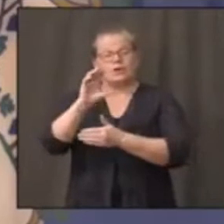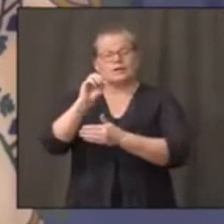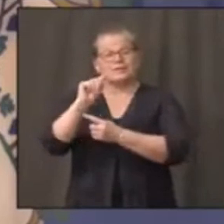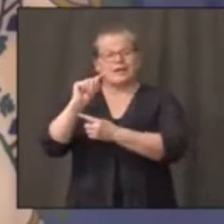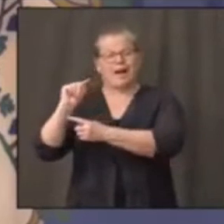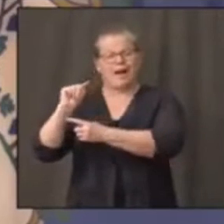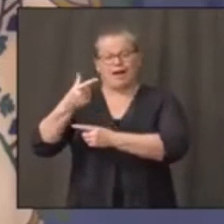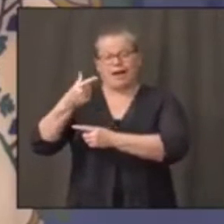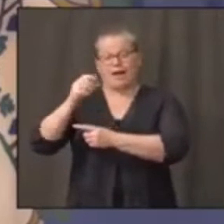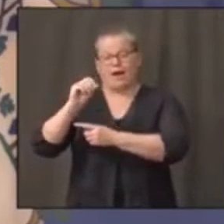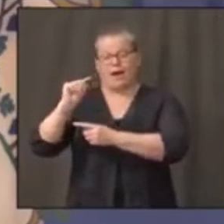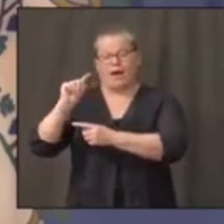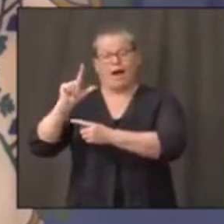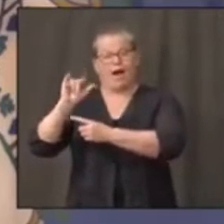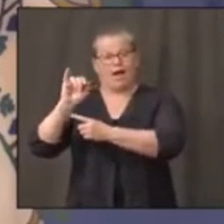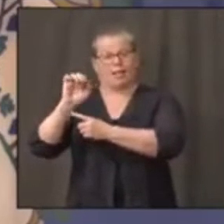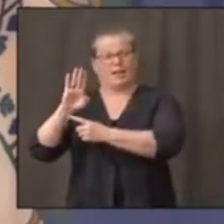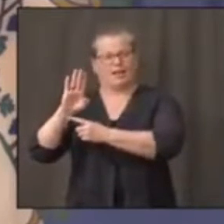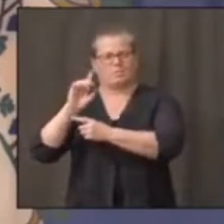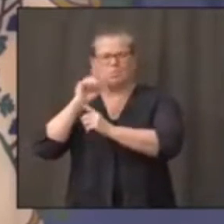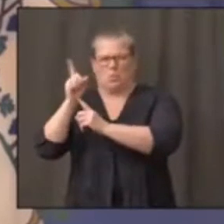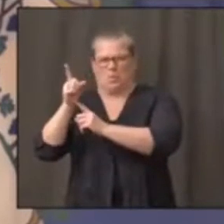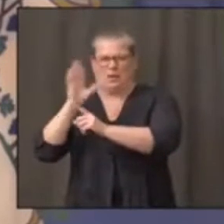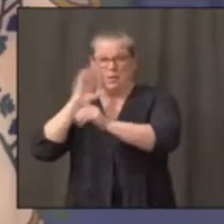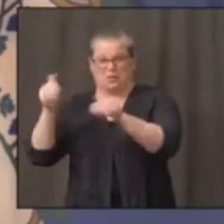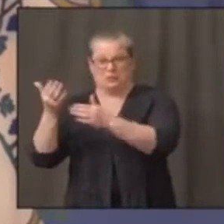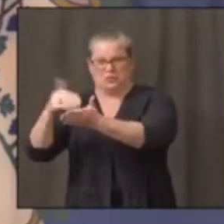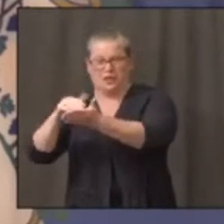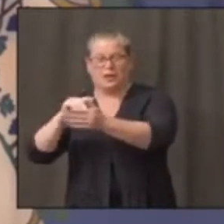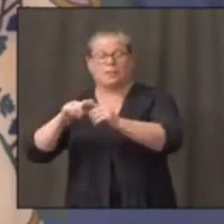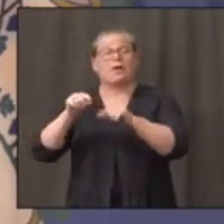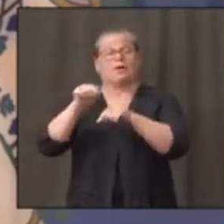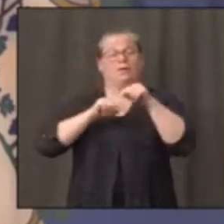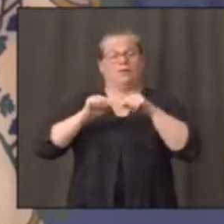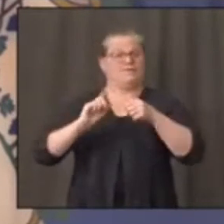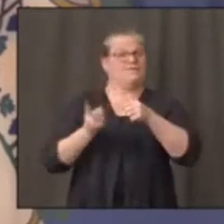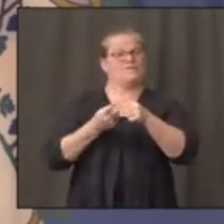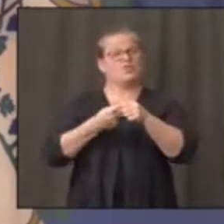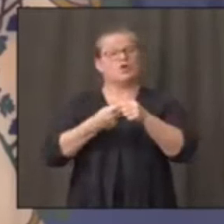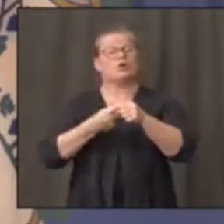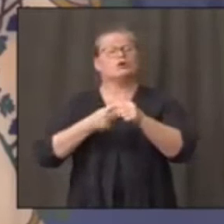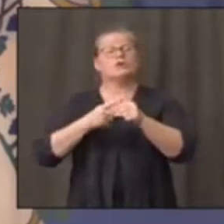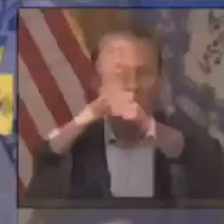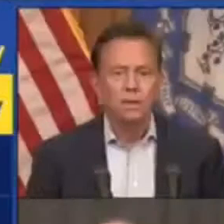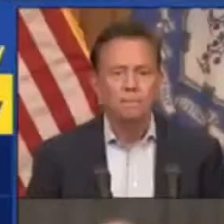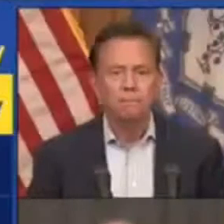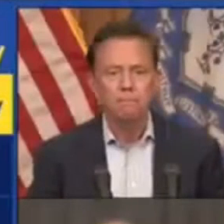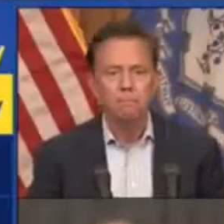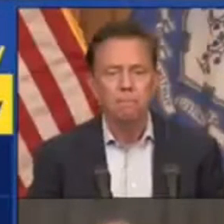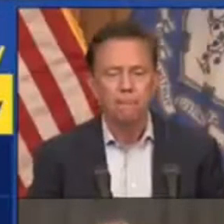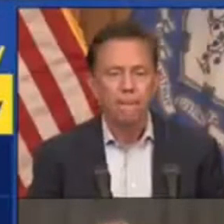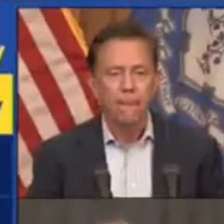minute. First off, just quickly, daily COVID summary.